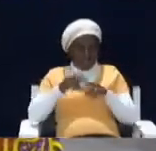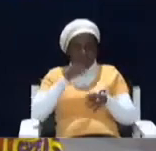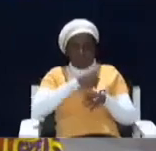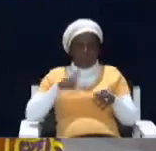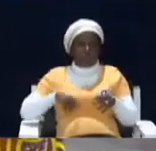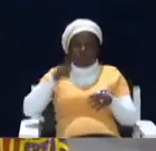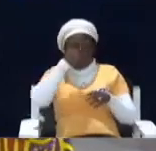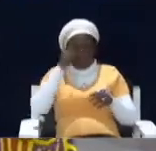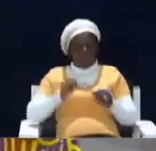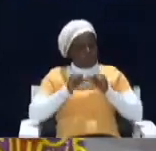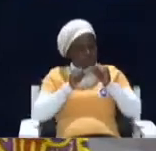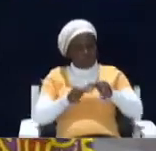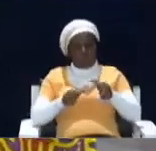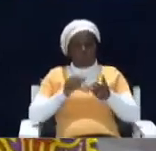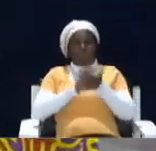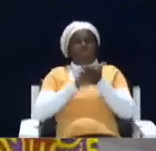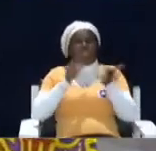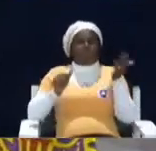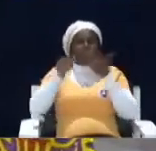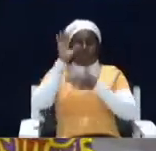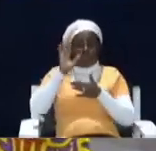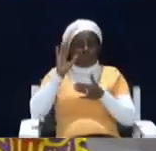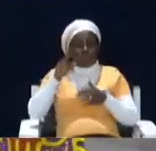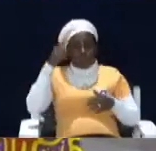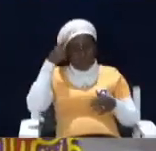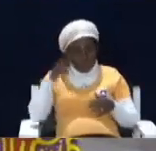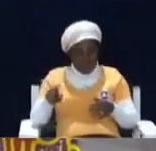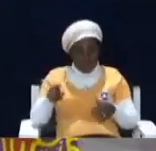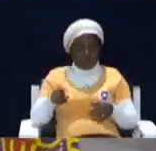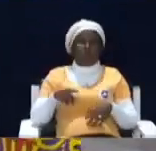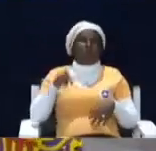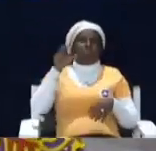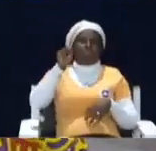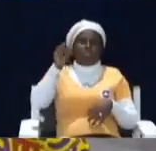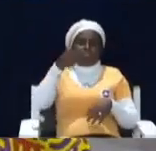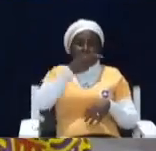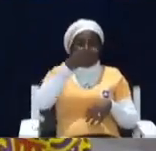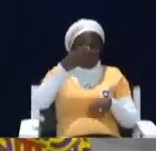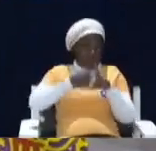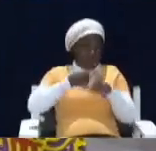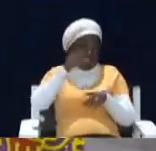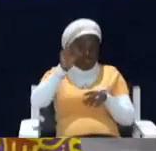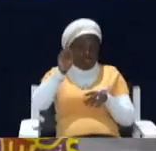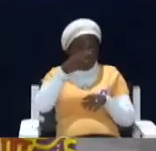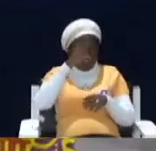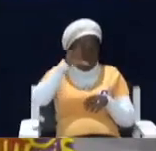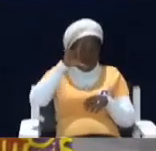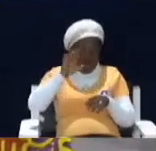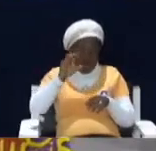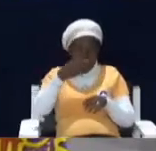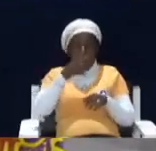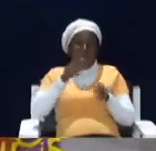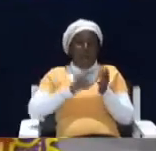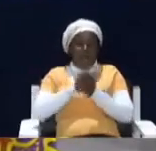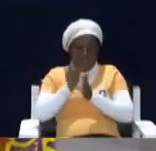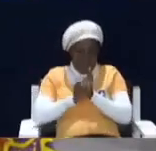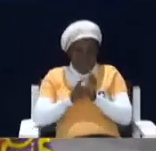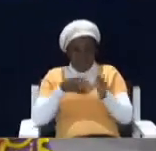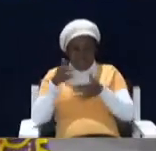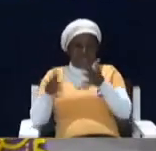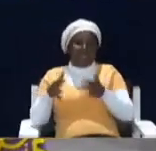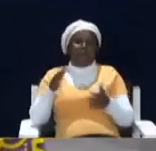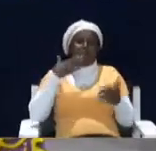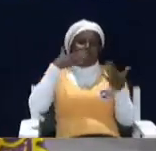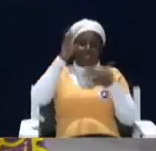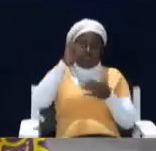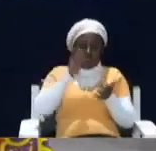kept believing the words of knowledge from the Shilohas, from the Holy Ghost services and all. And today, we